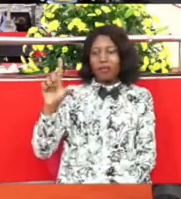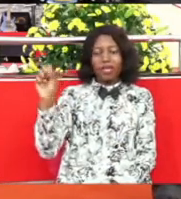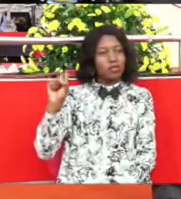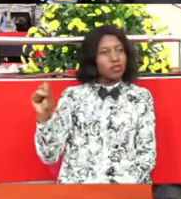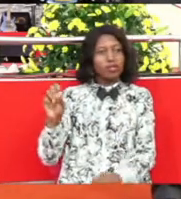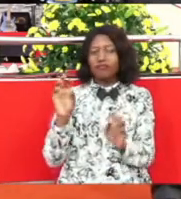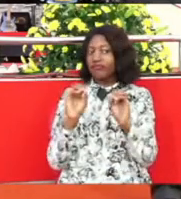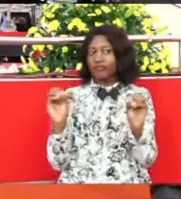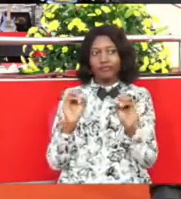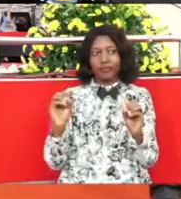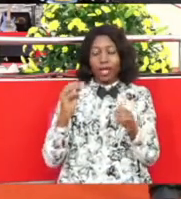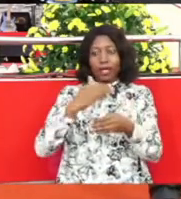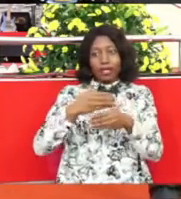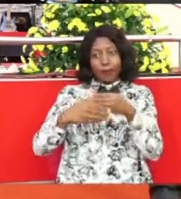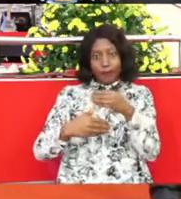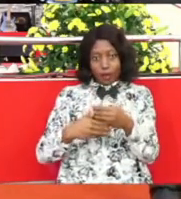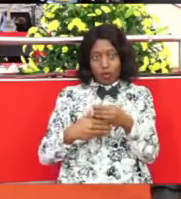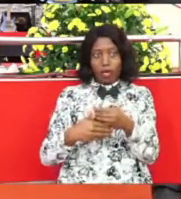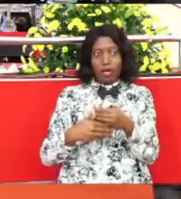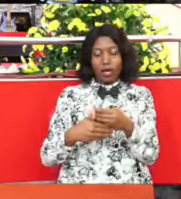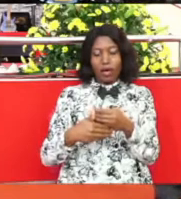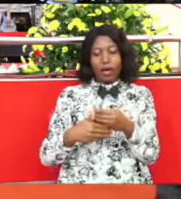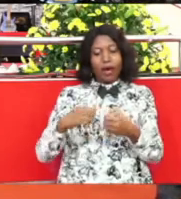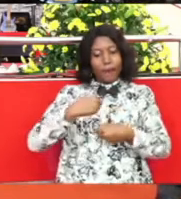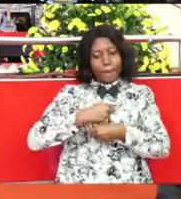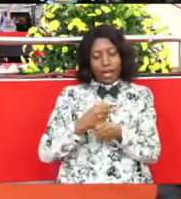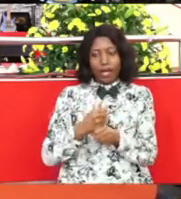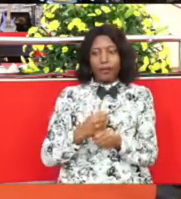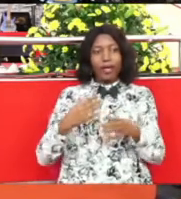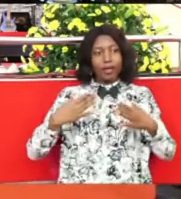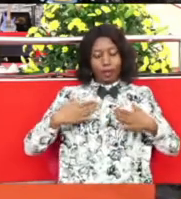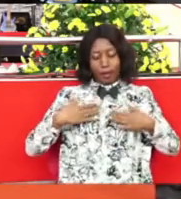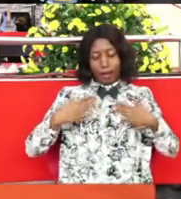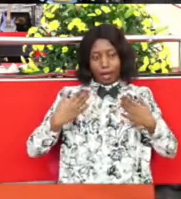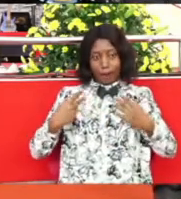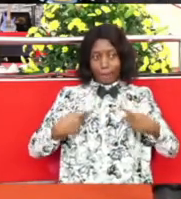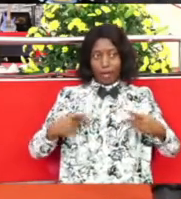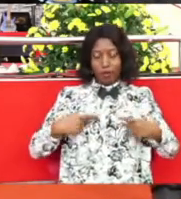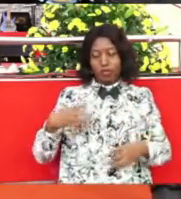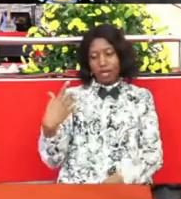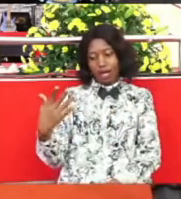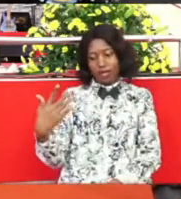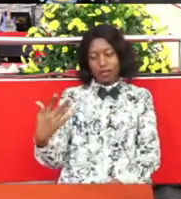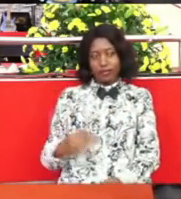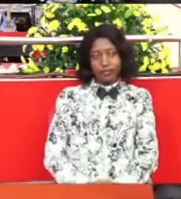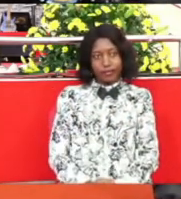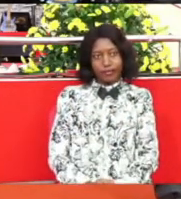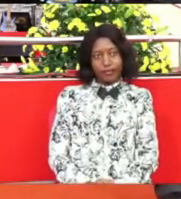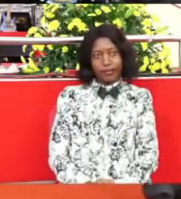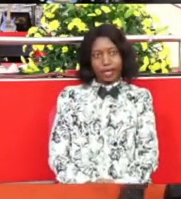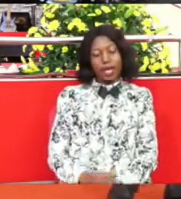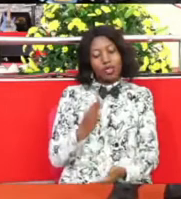This is a building made of human hands. Hili ni jengo lililotengenezwa na mikono ya binadamu. Of course,